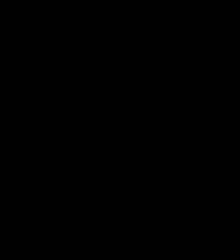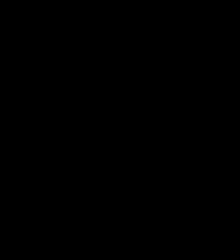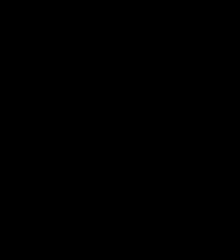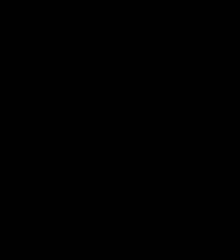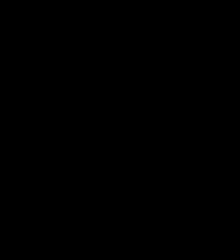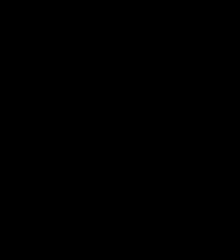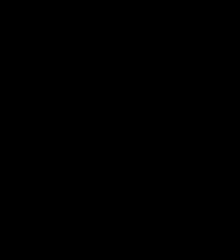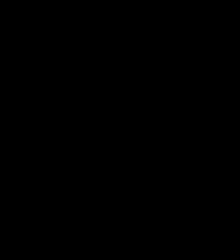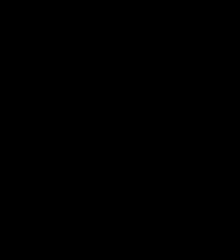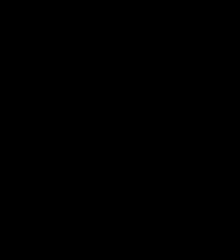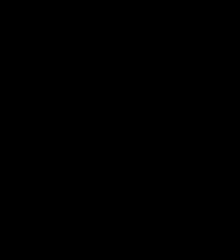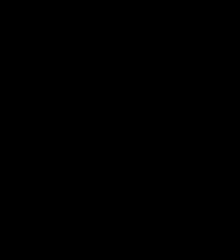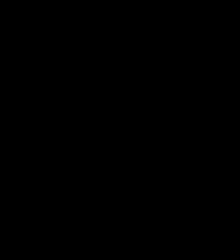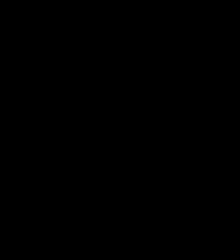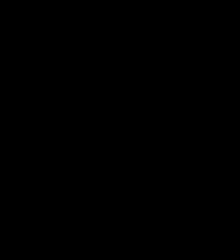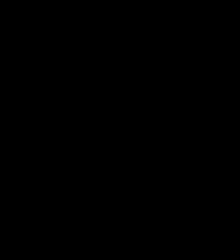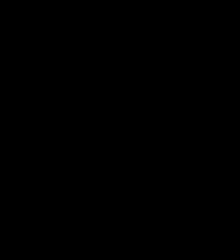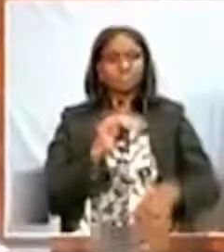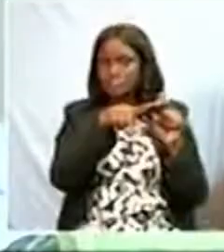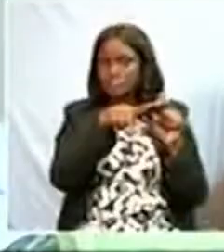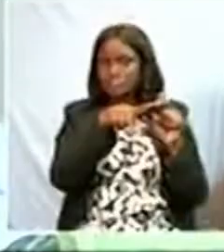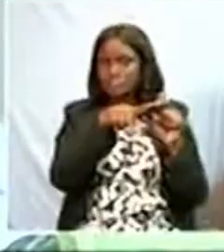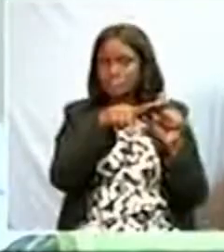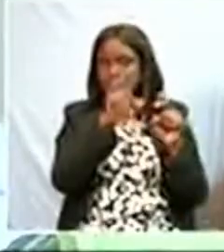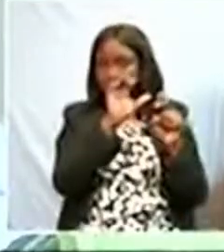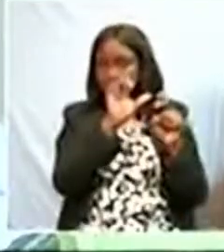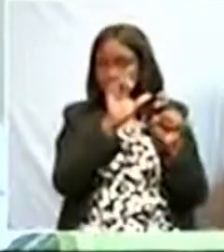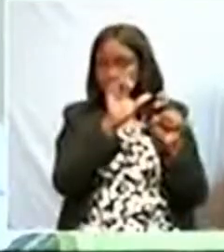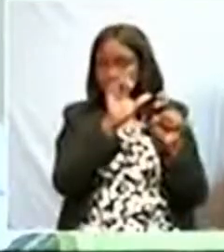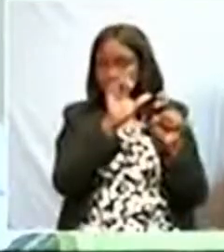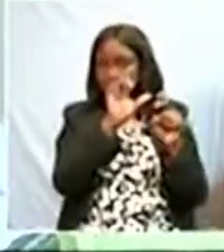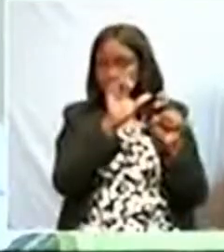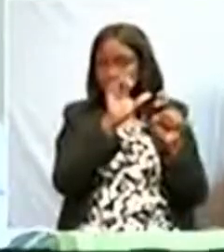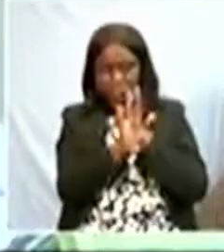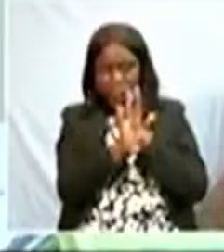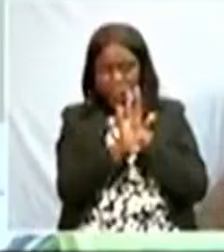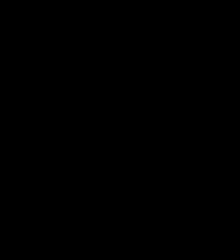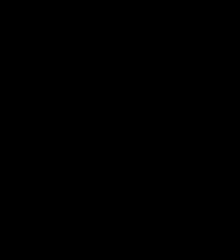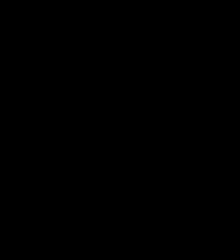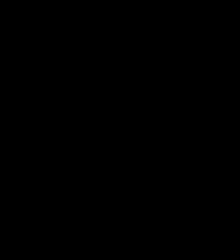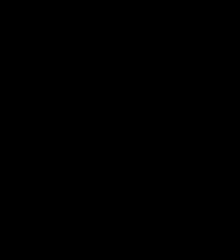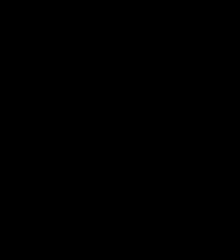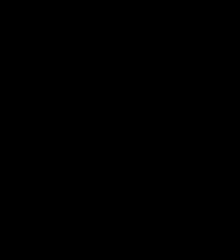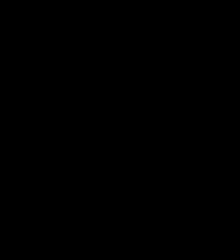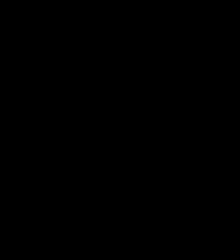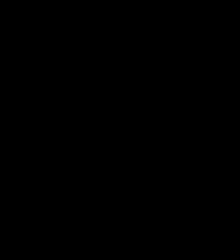final completion Mulenga Primary School, because it's one of the